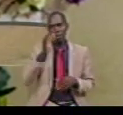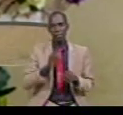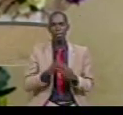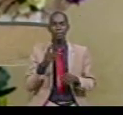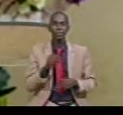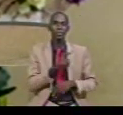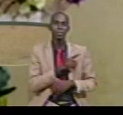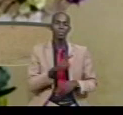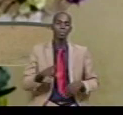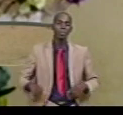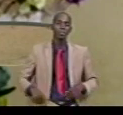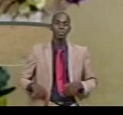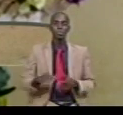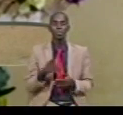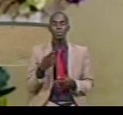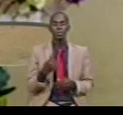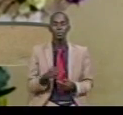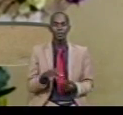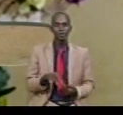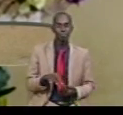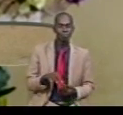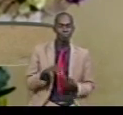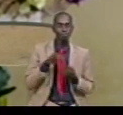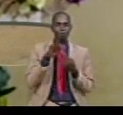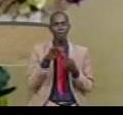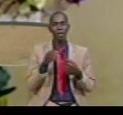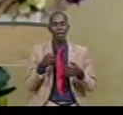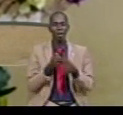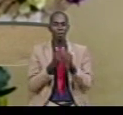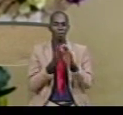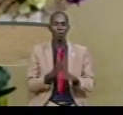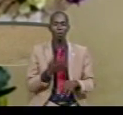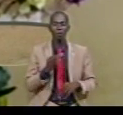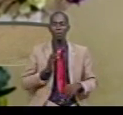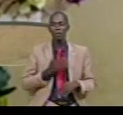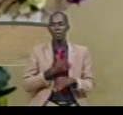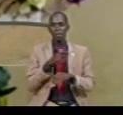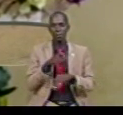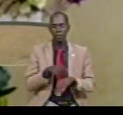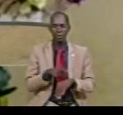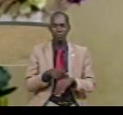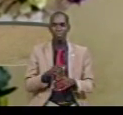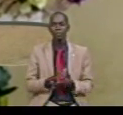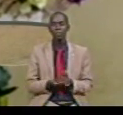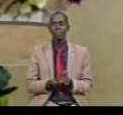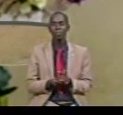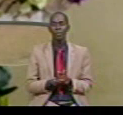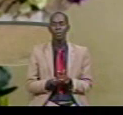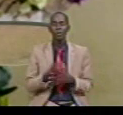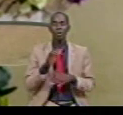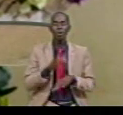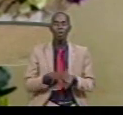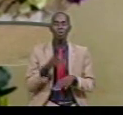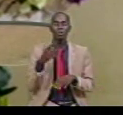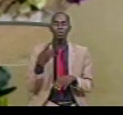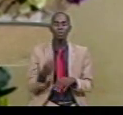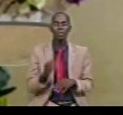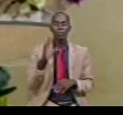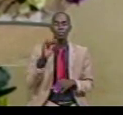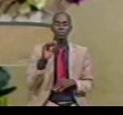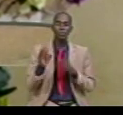the unique apostle of our time, on the golden